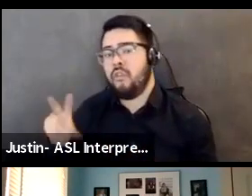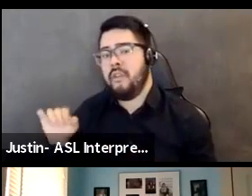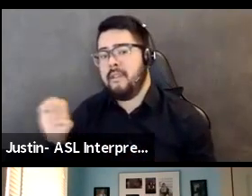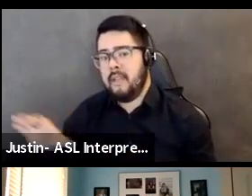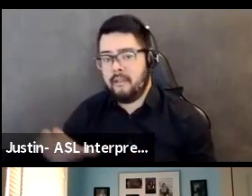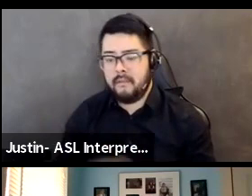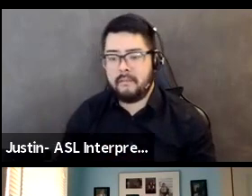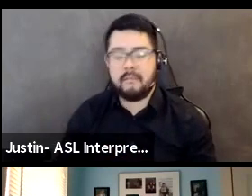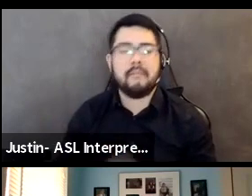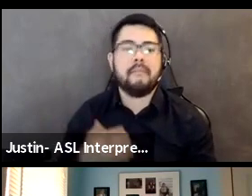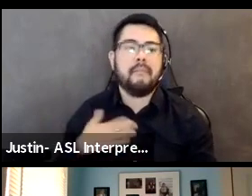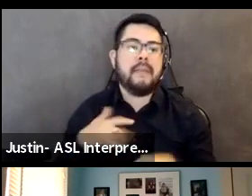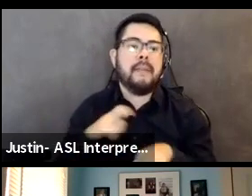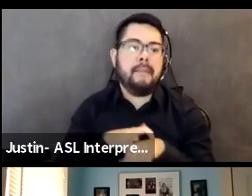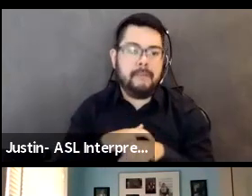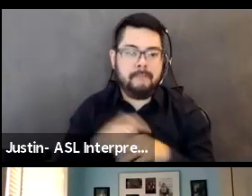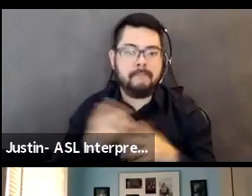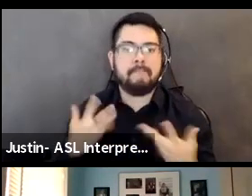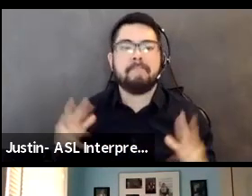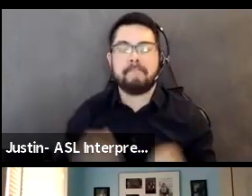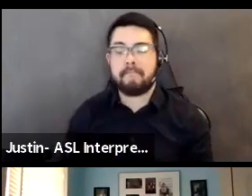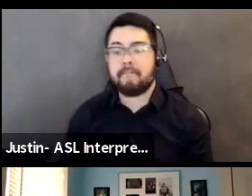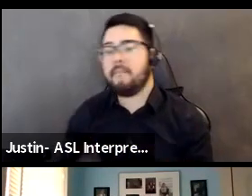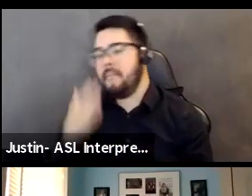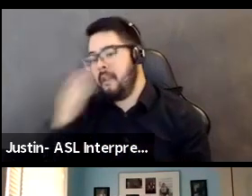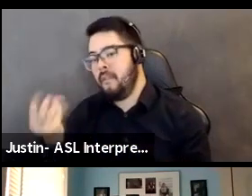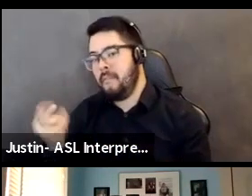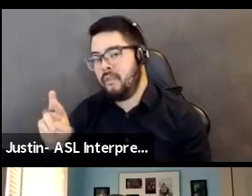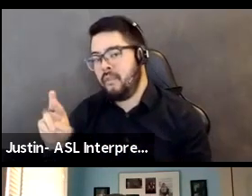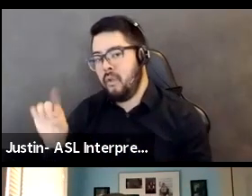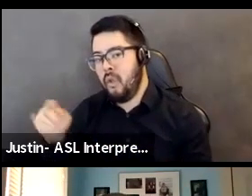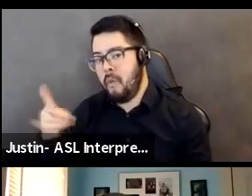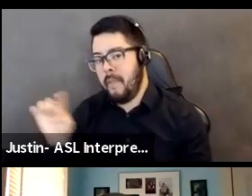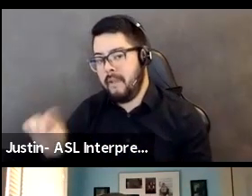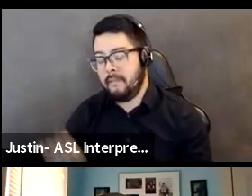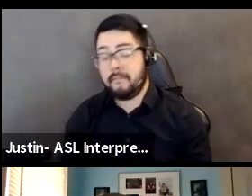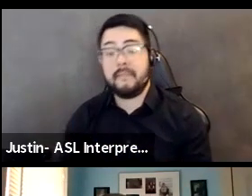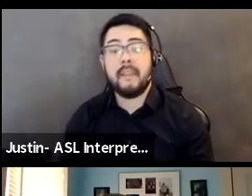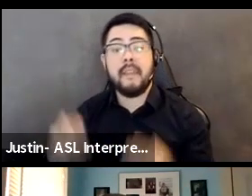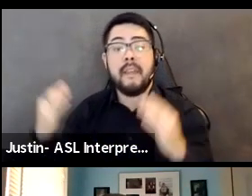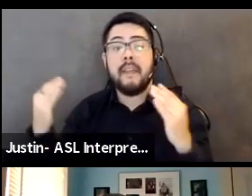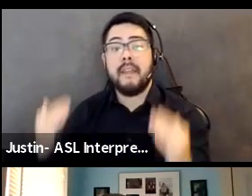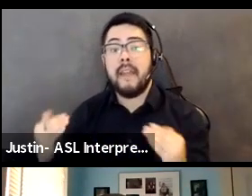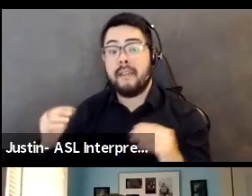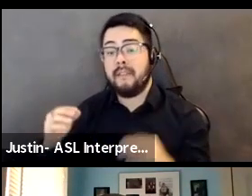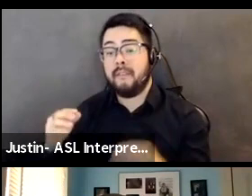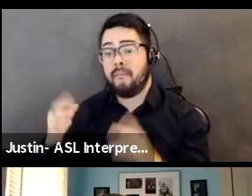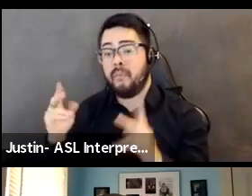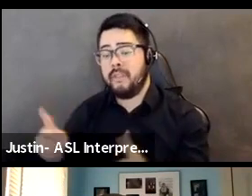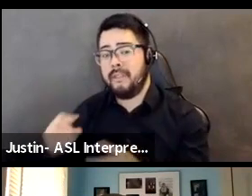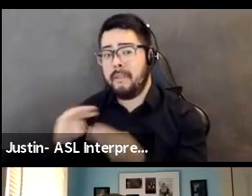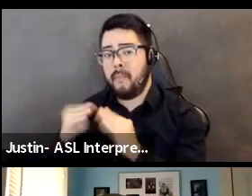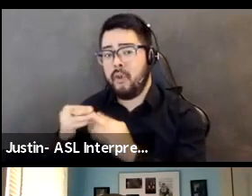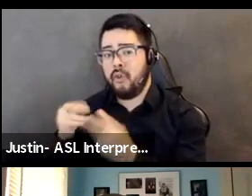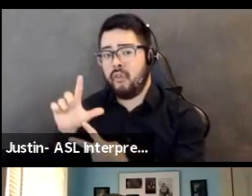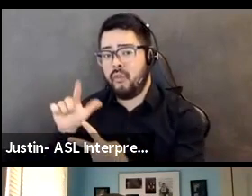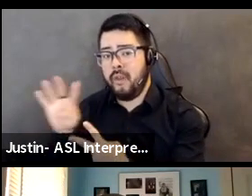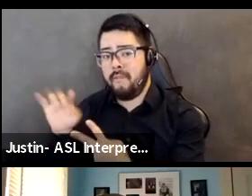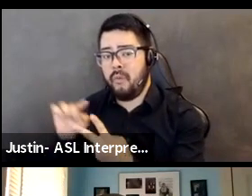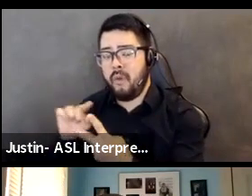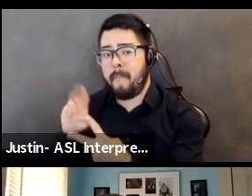i see my time thank you mr lopez our next speaker mr president speaker 24 brian